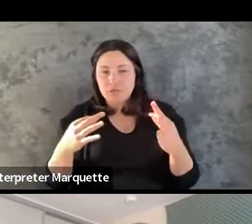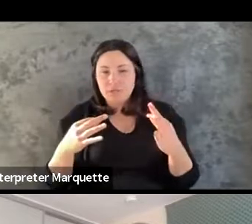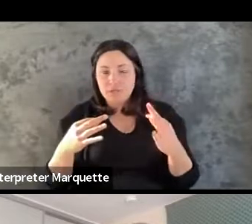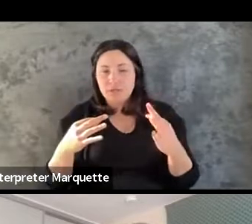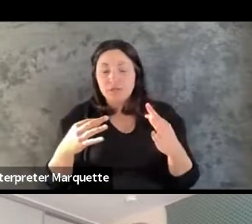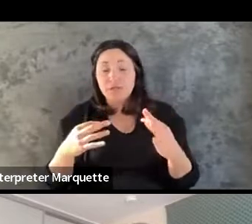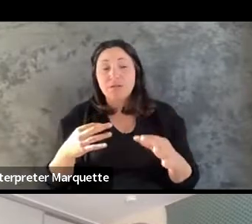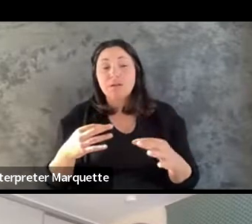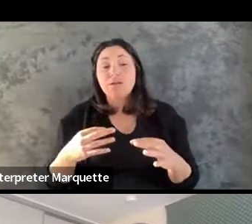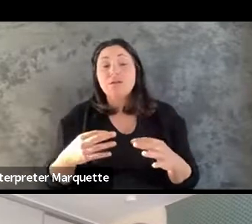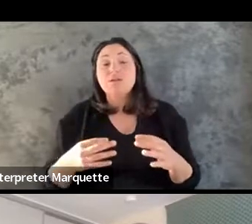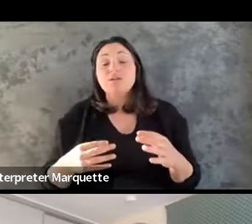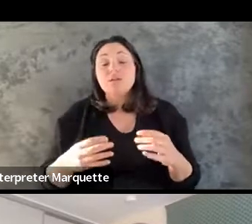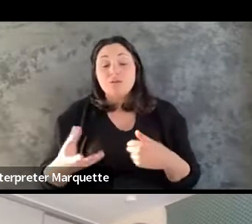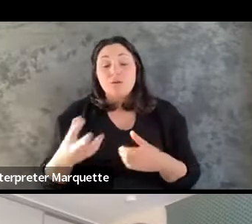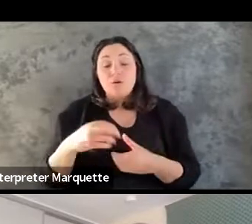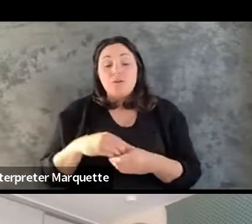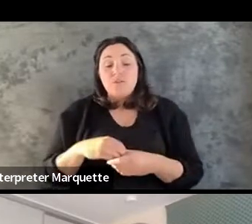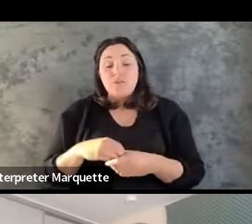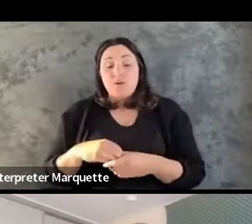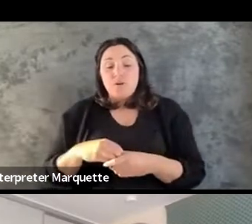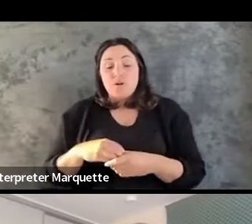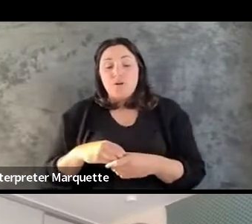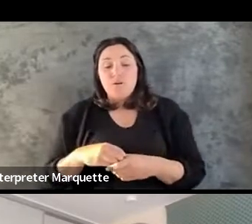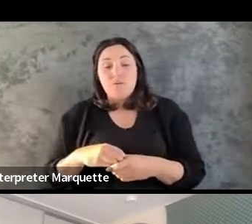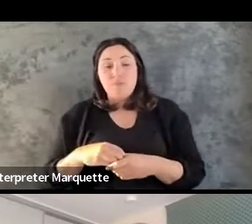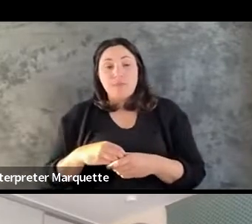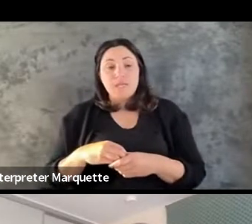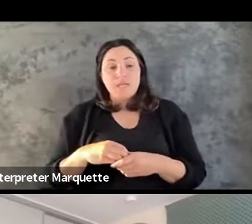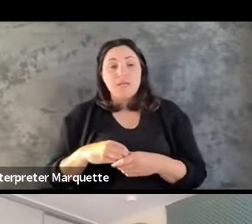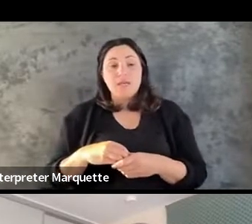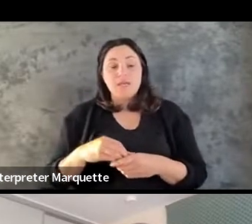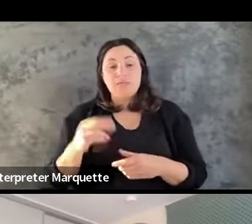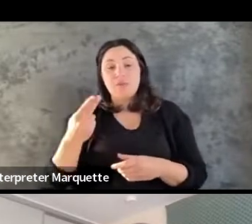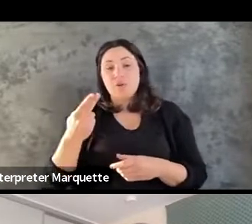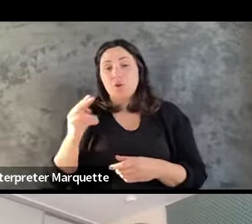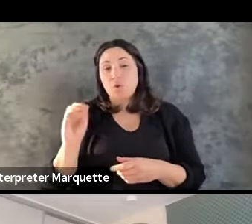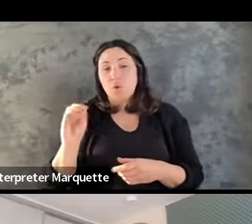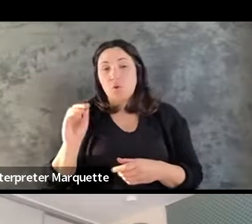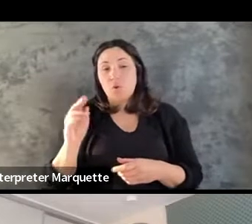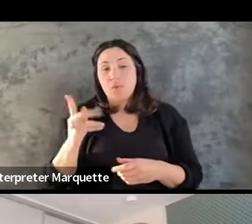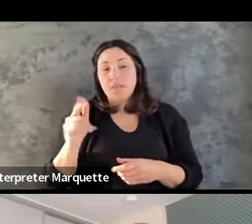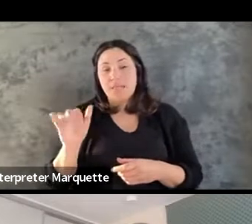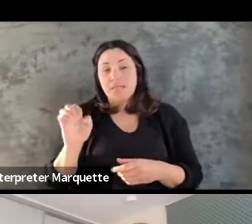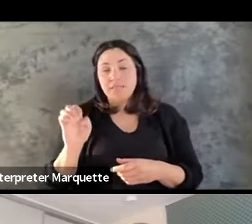terms of involvement on the No Place for Hate